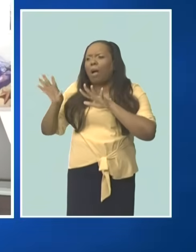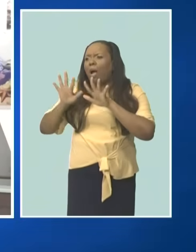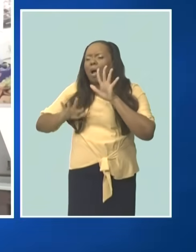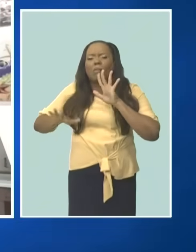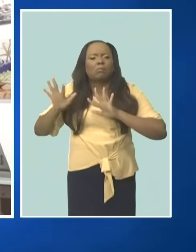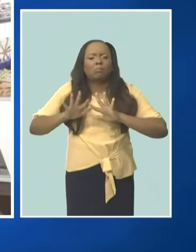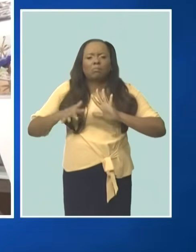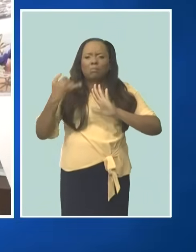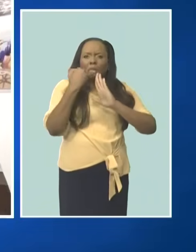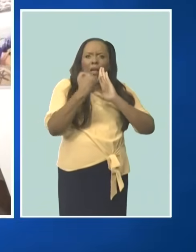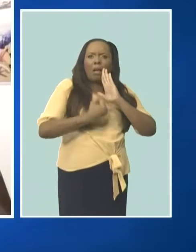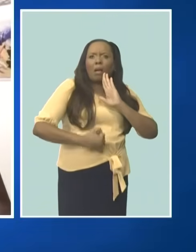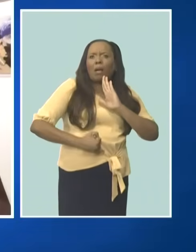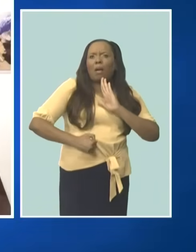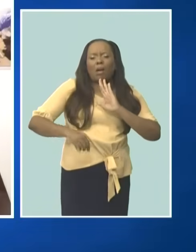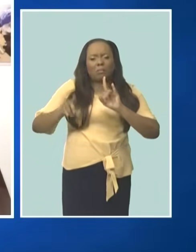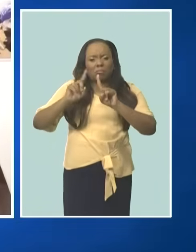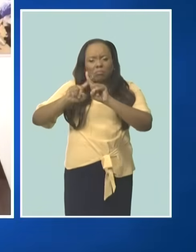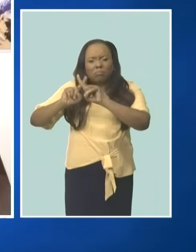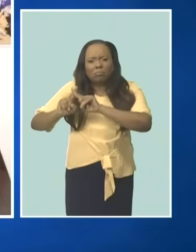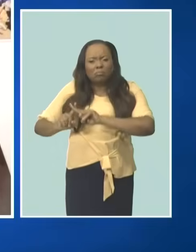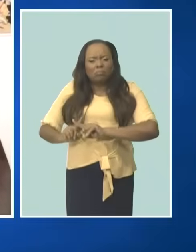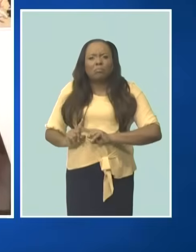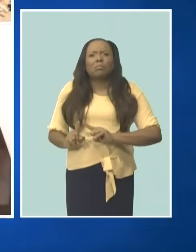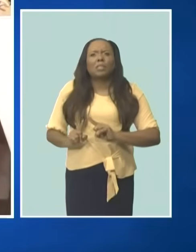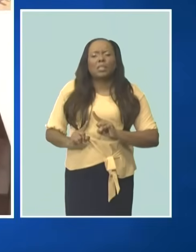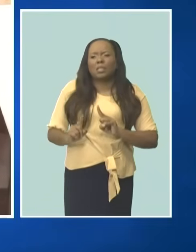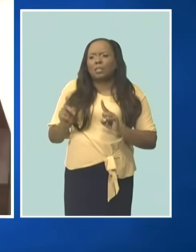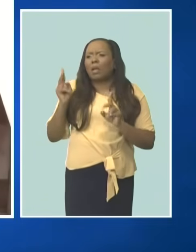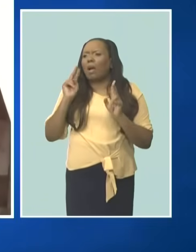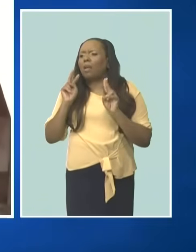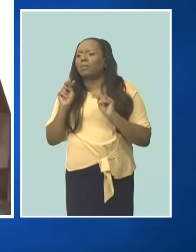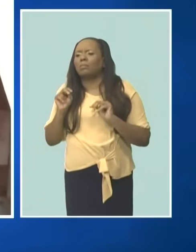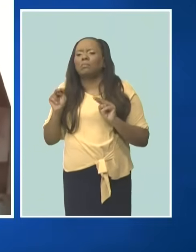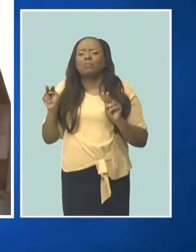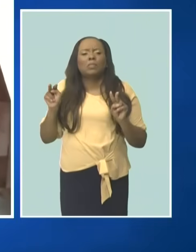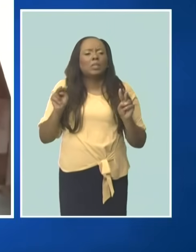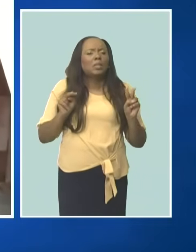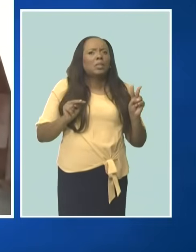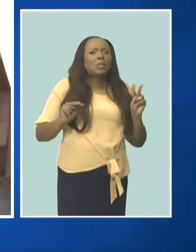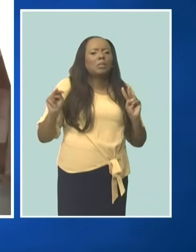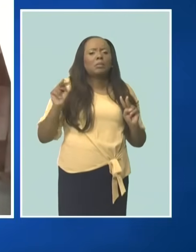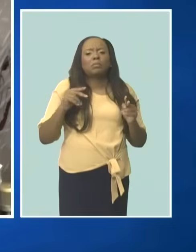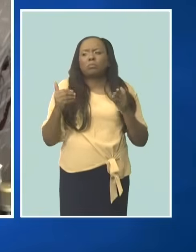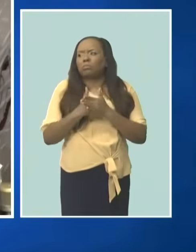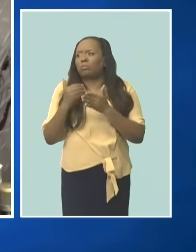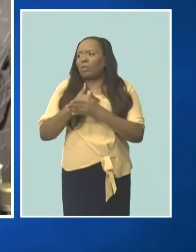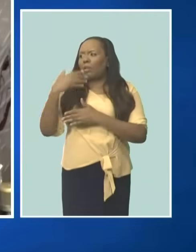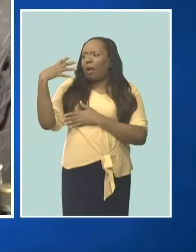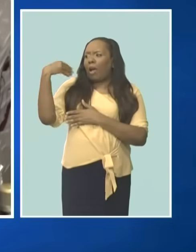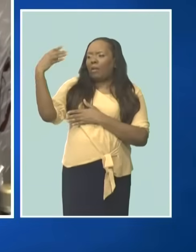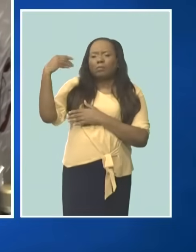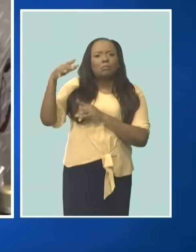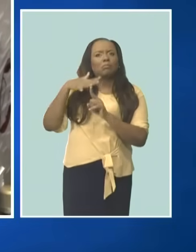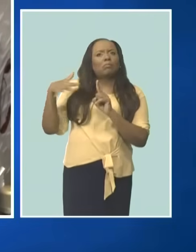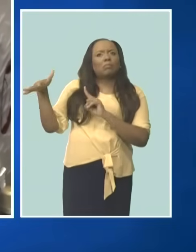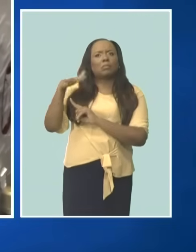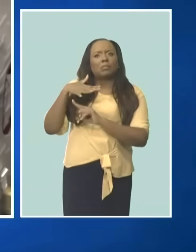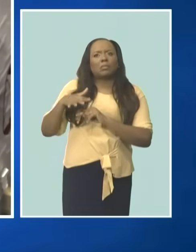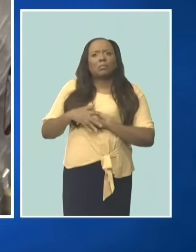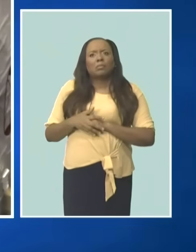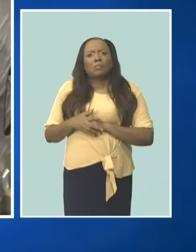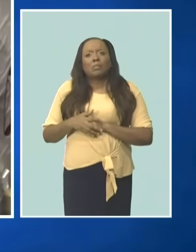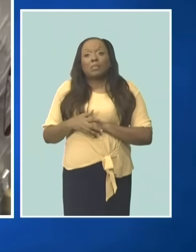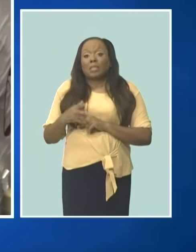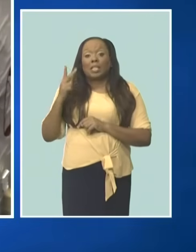art techniques got their attention as they familiarized themselves with the new outdoor surroundings. But it was Untamed, a new